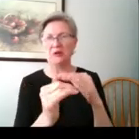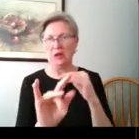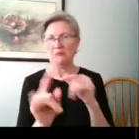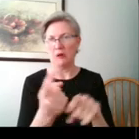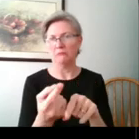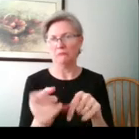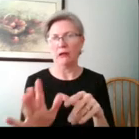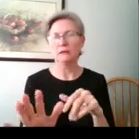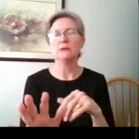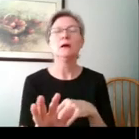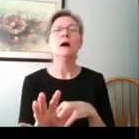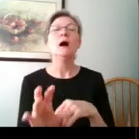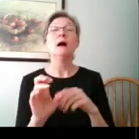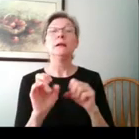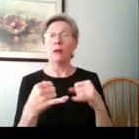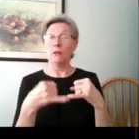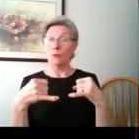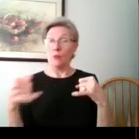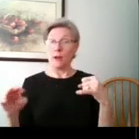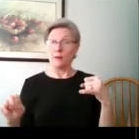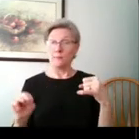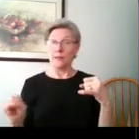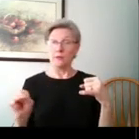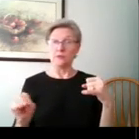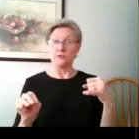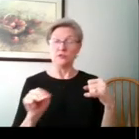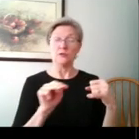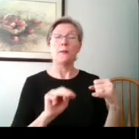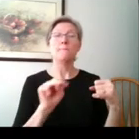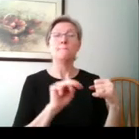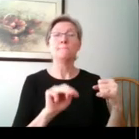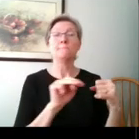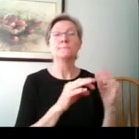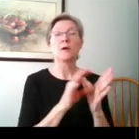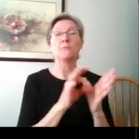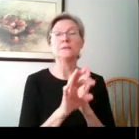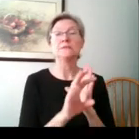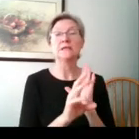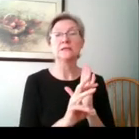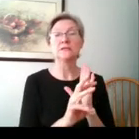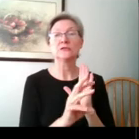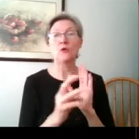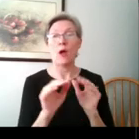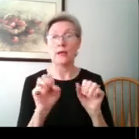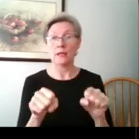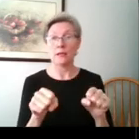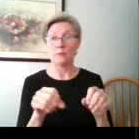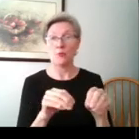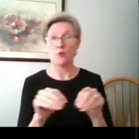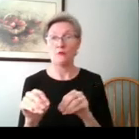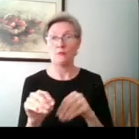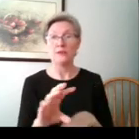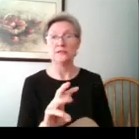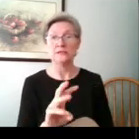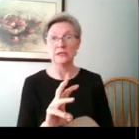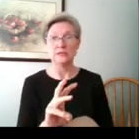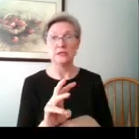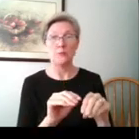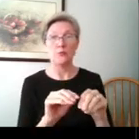right? My copper wire, I'm counting by 6s, right? So I could move by 6, I could